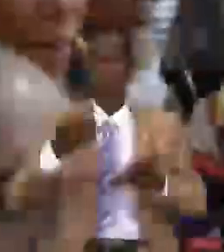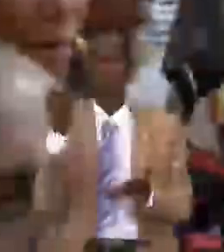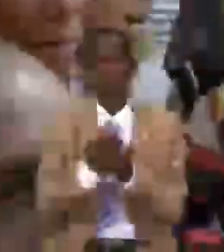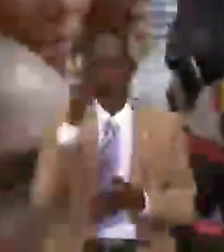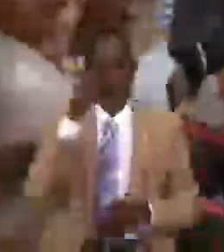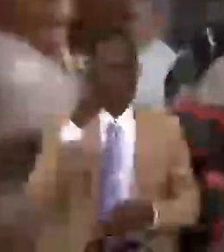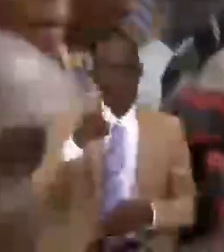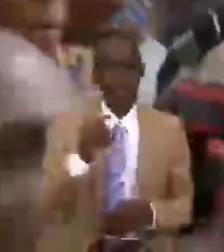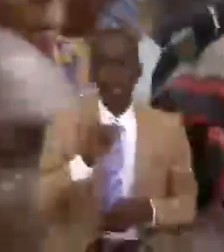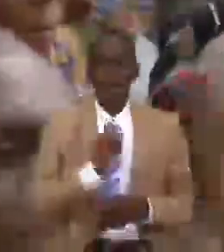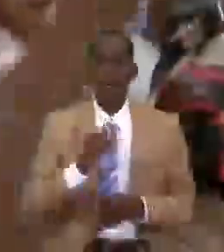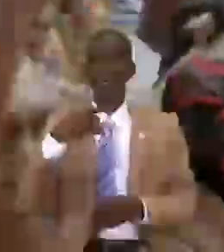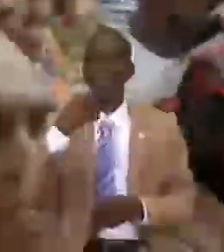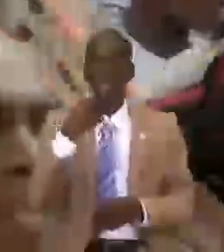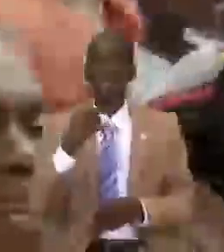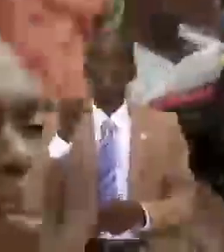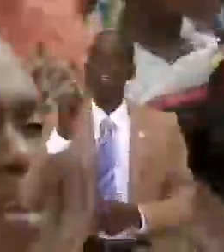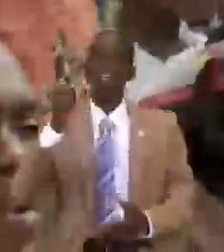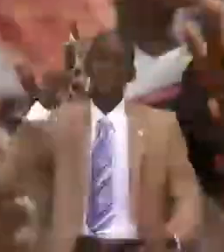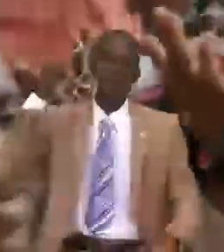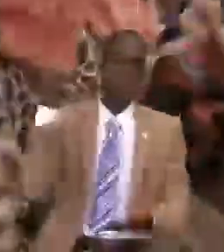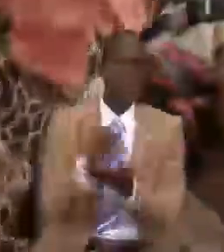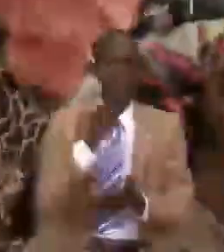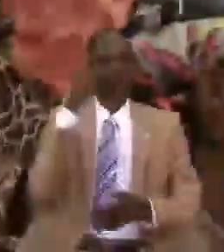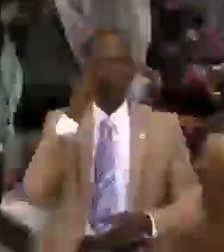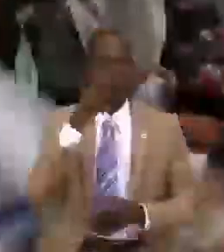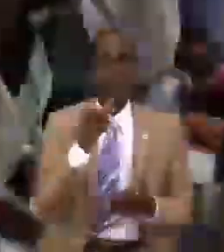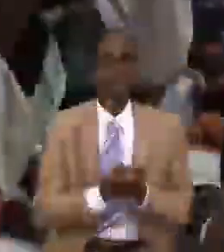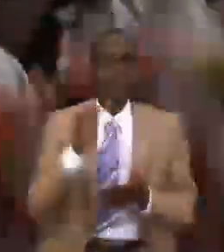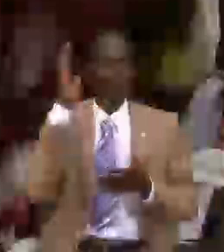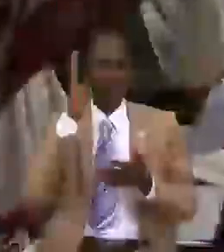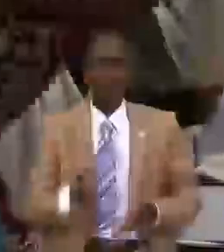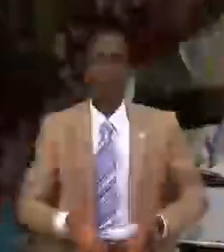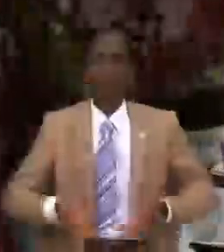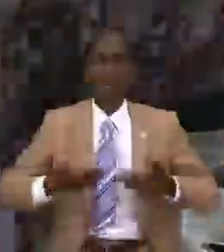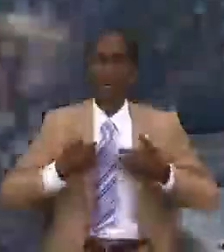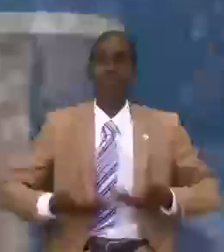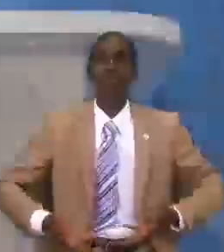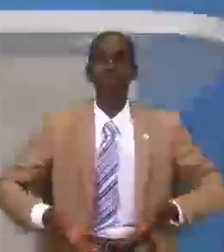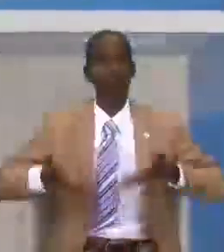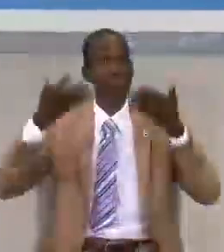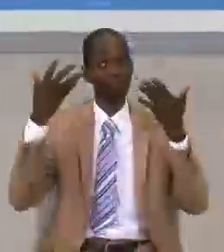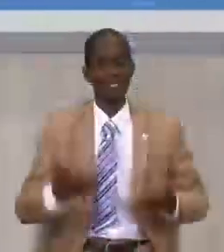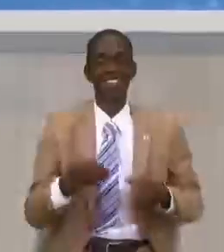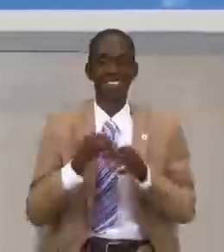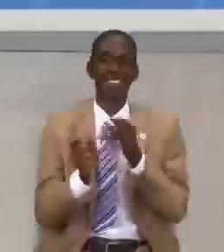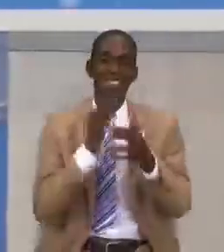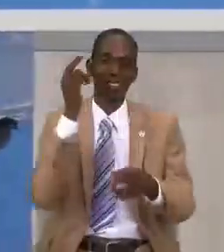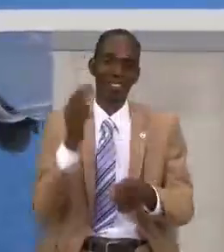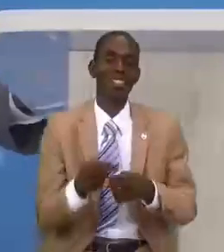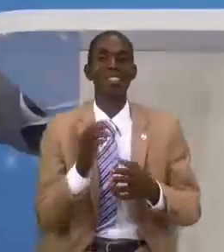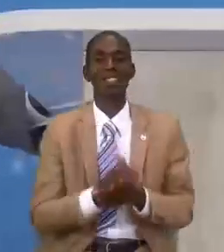you that will carry weight in Jesus' name. And so I said,